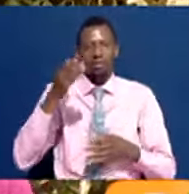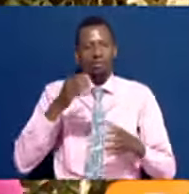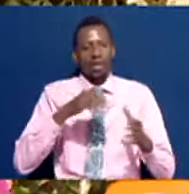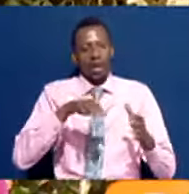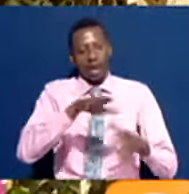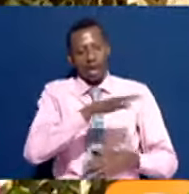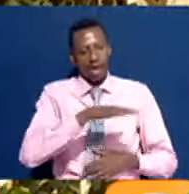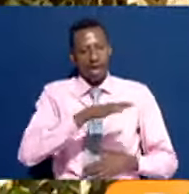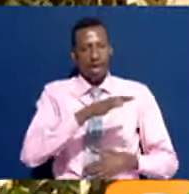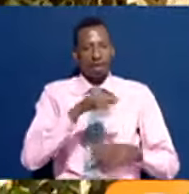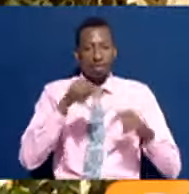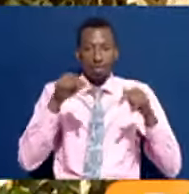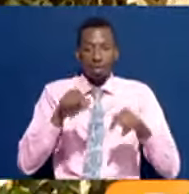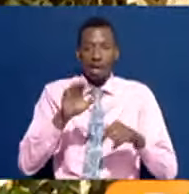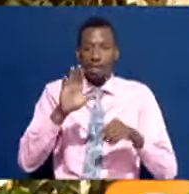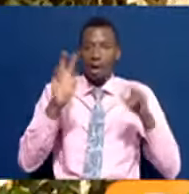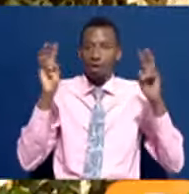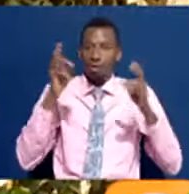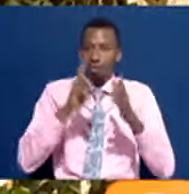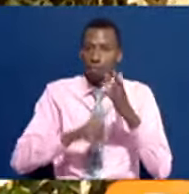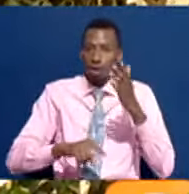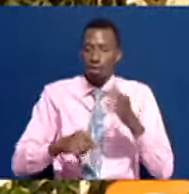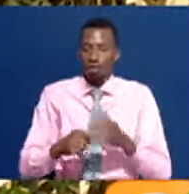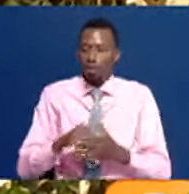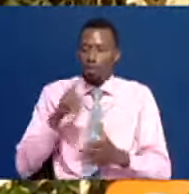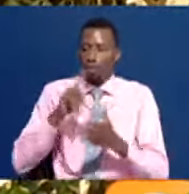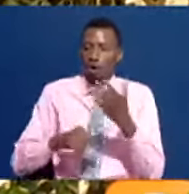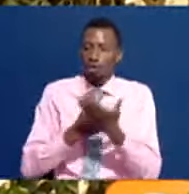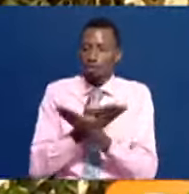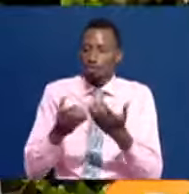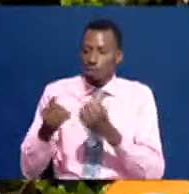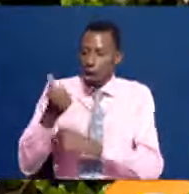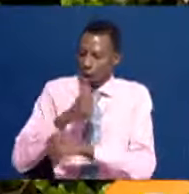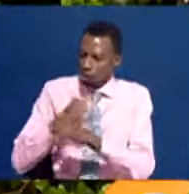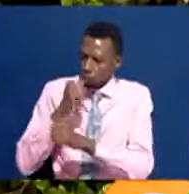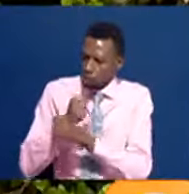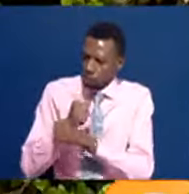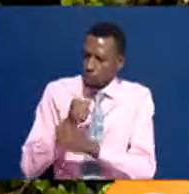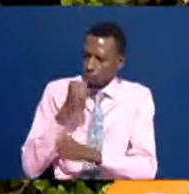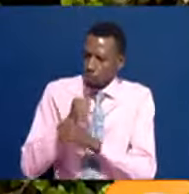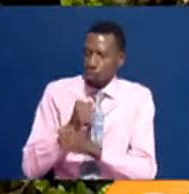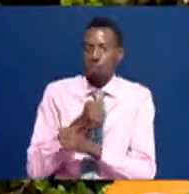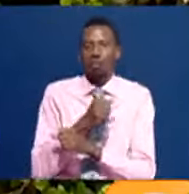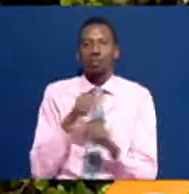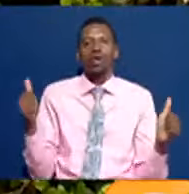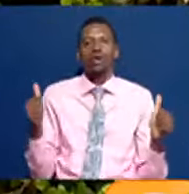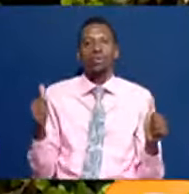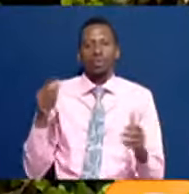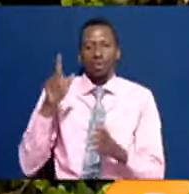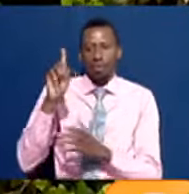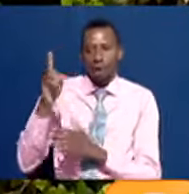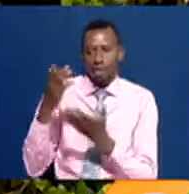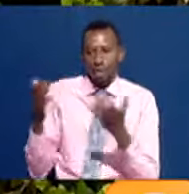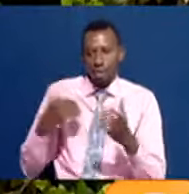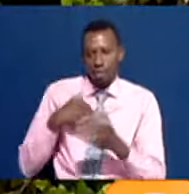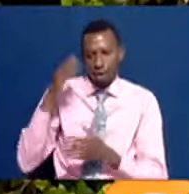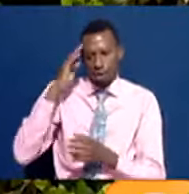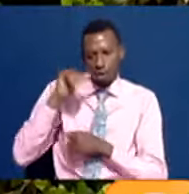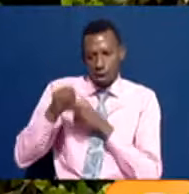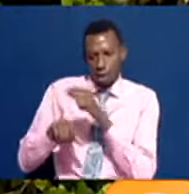their taglines is, whatever you do, do it well. One thing I know about her is her